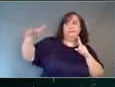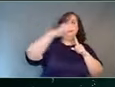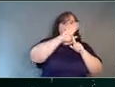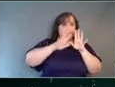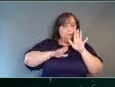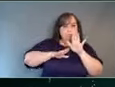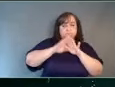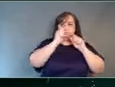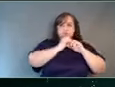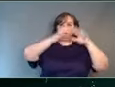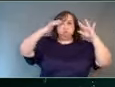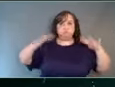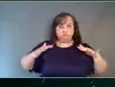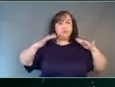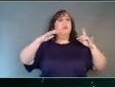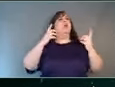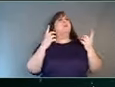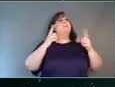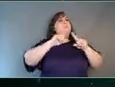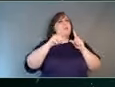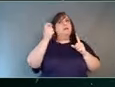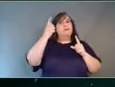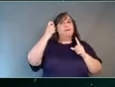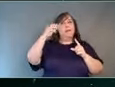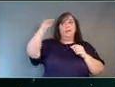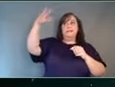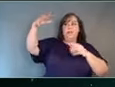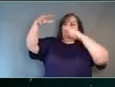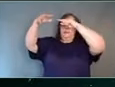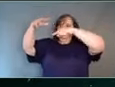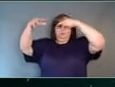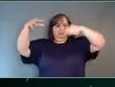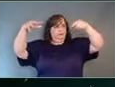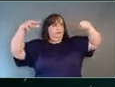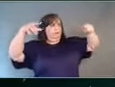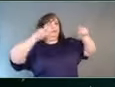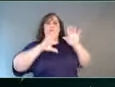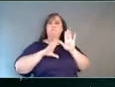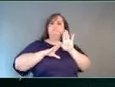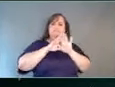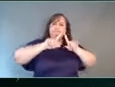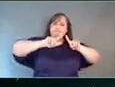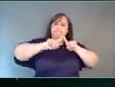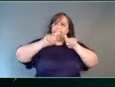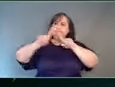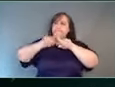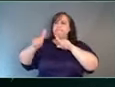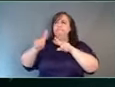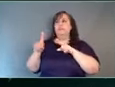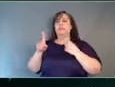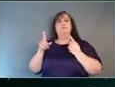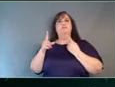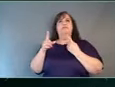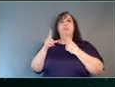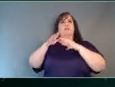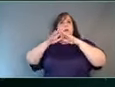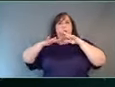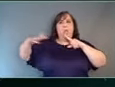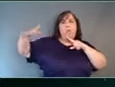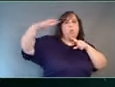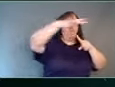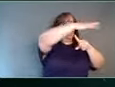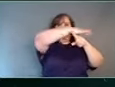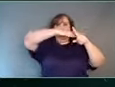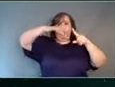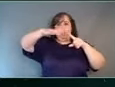bear the fingerprints of distinct processes that took place across the solar system from its formation until now. And so by